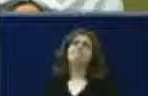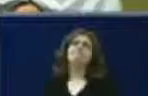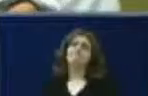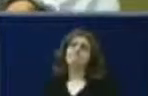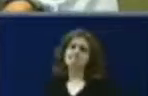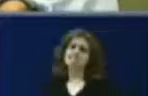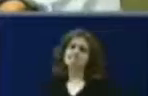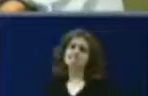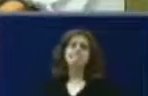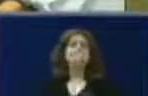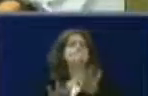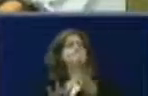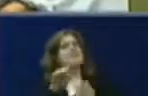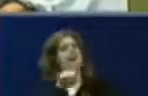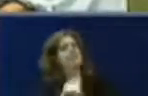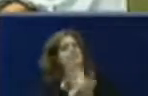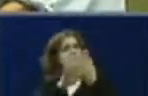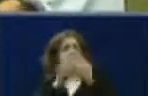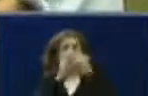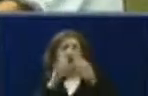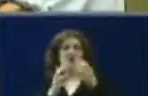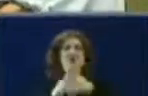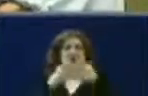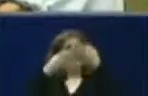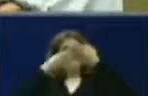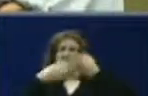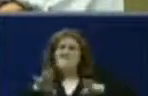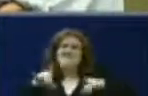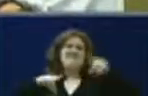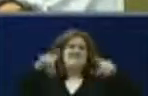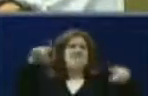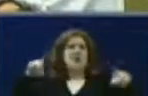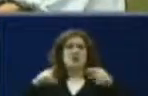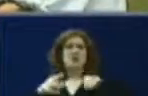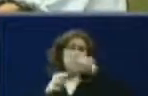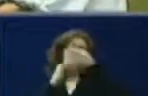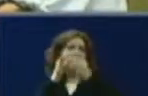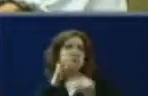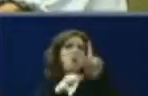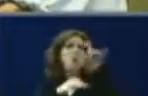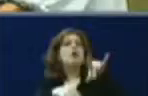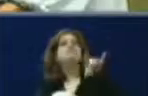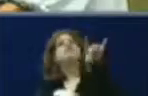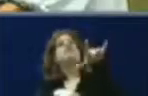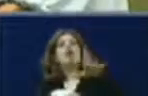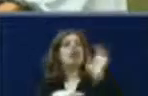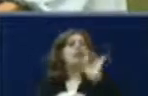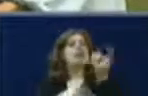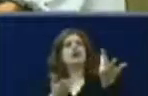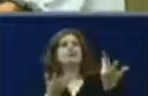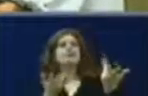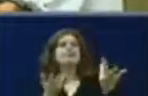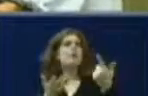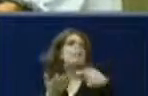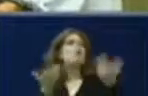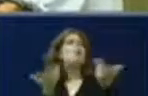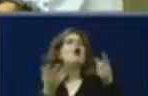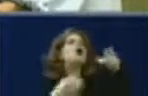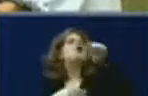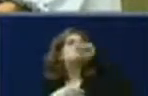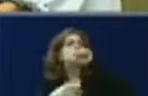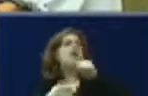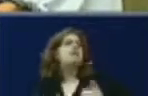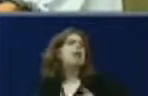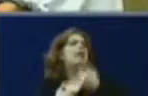I face students who, in the vast majority, when asked a simple question like, what is it that you love about